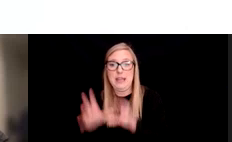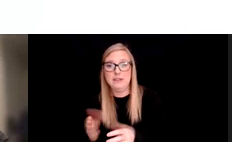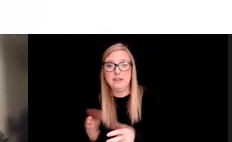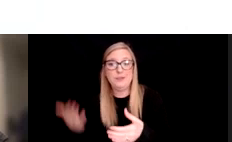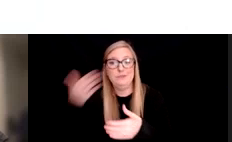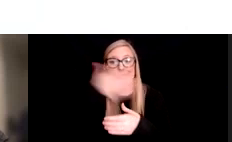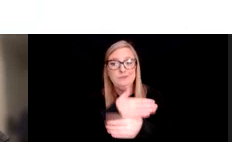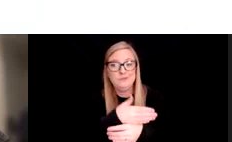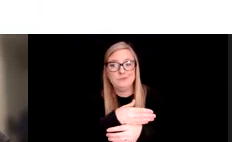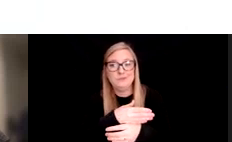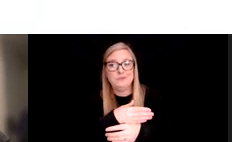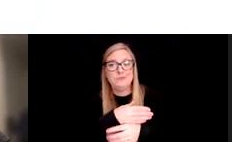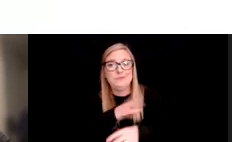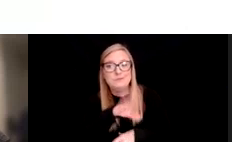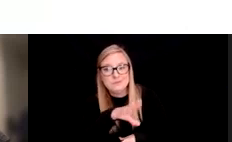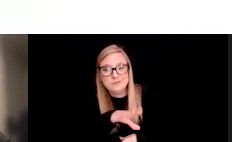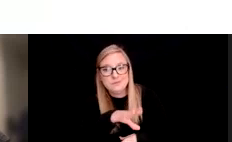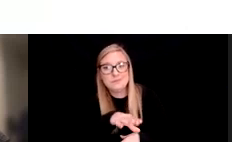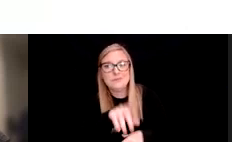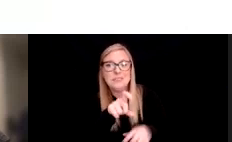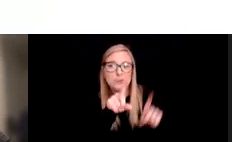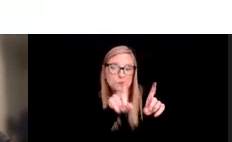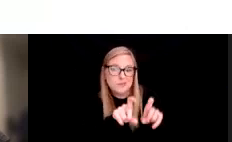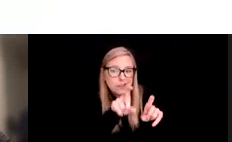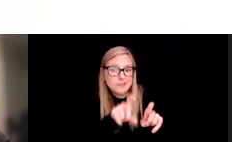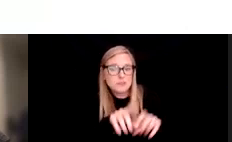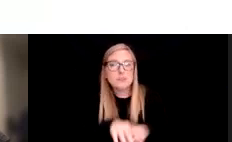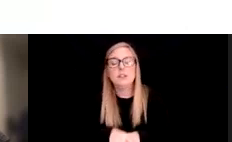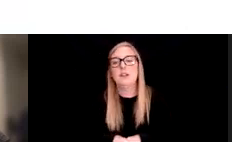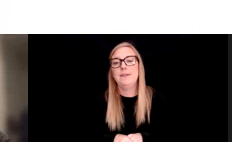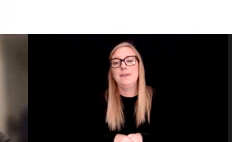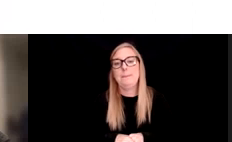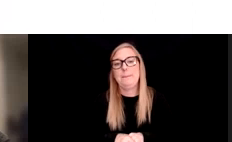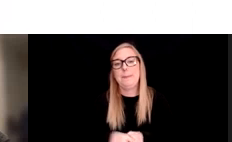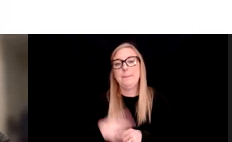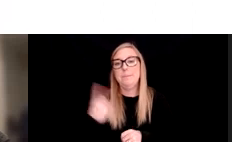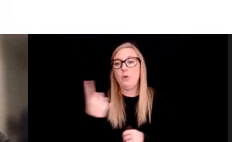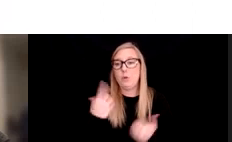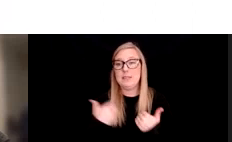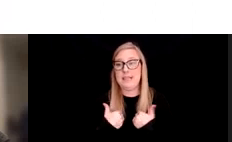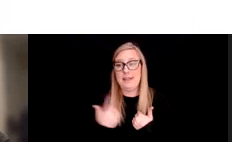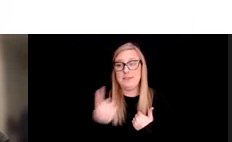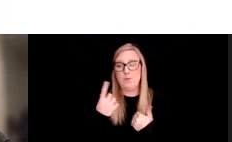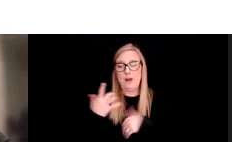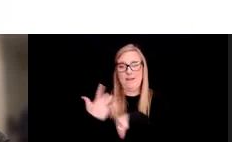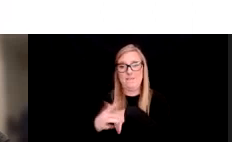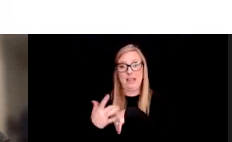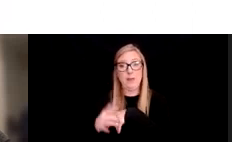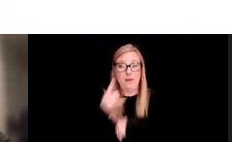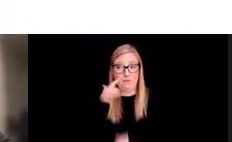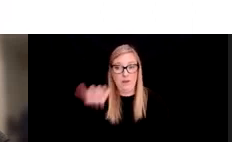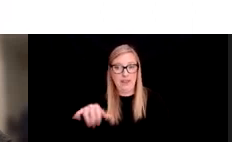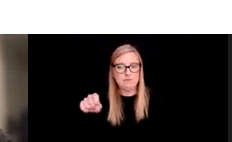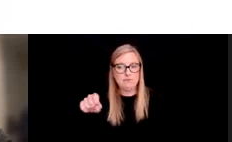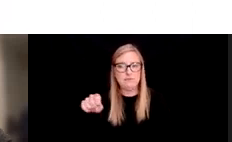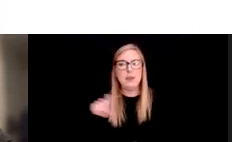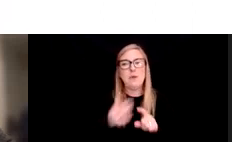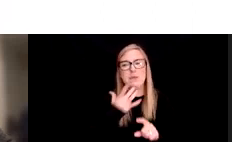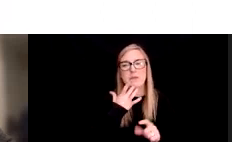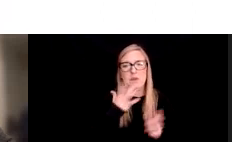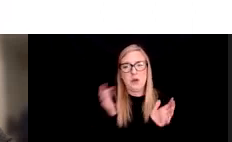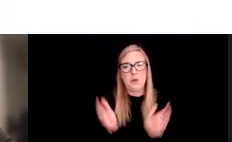those things. We're always going to have someone that is, you know, able to do that, but we really want to encourage before it gets